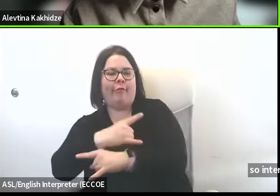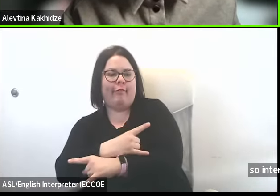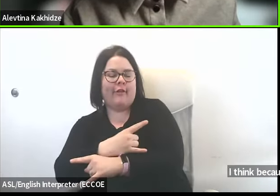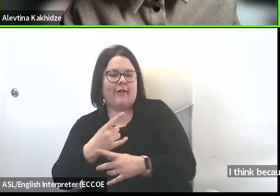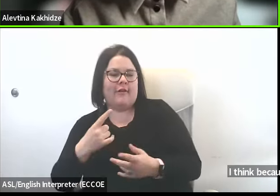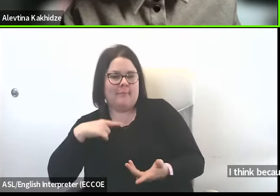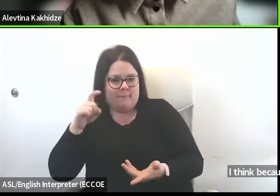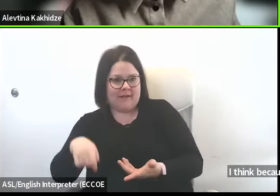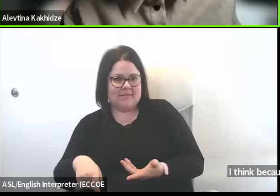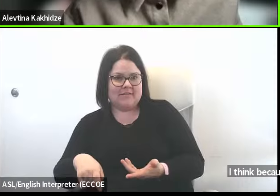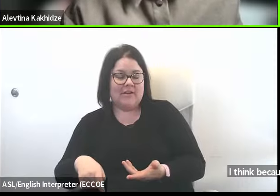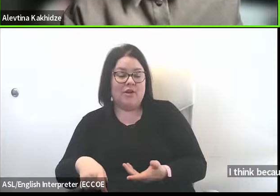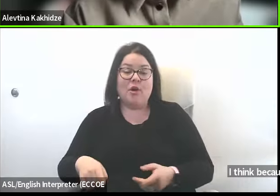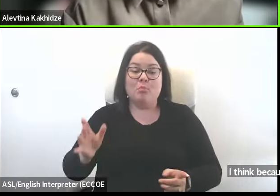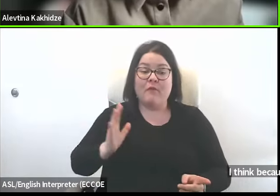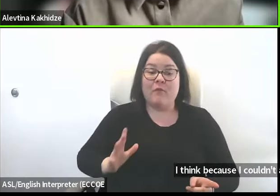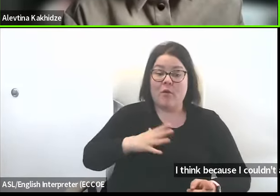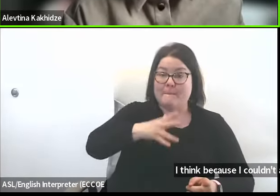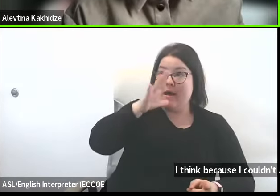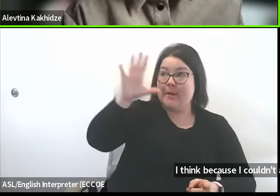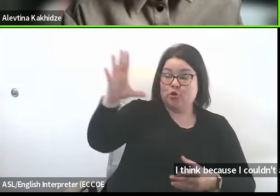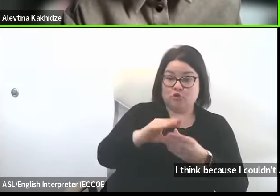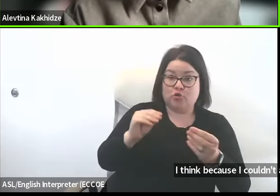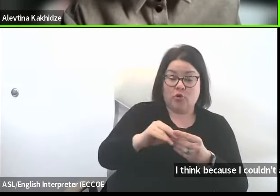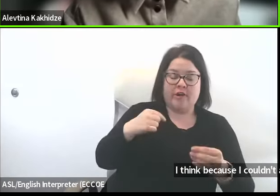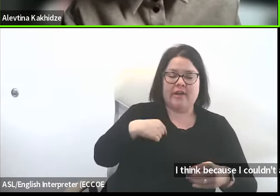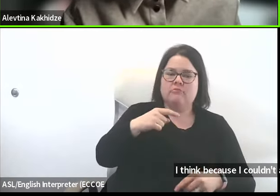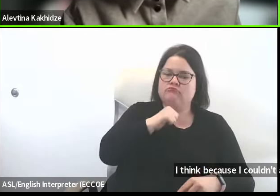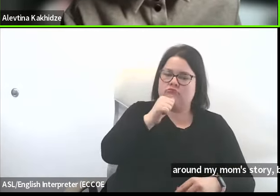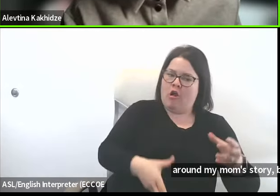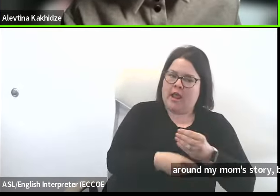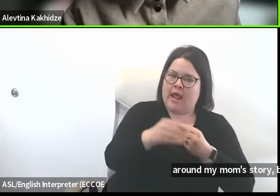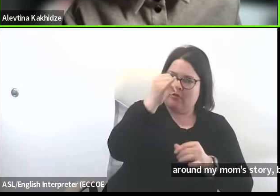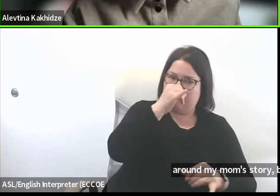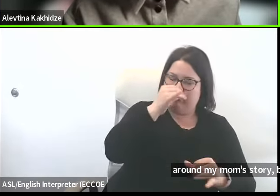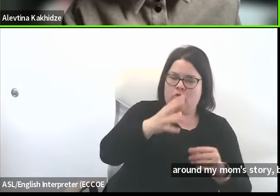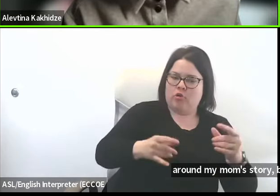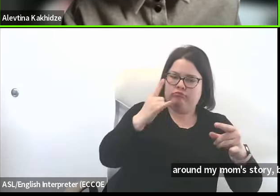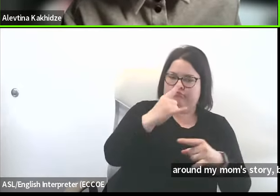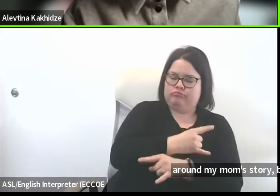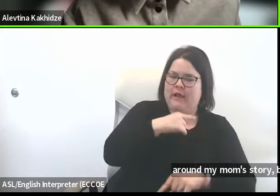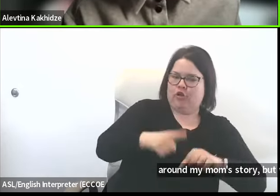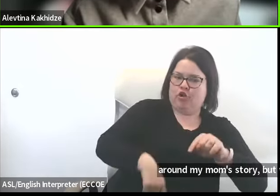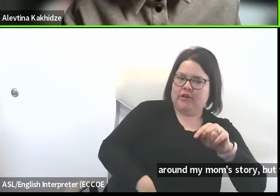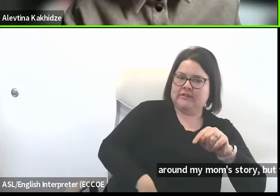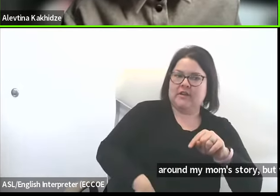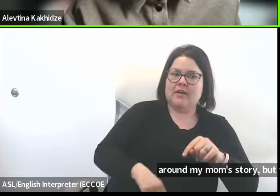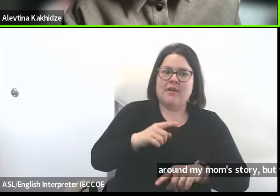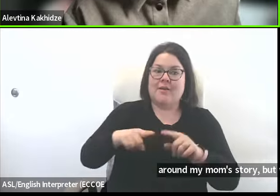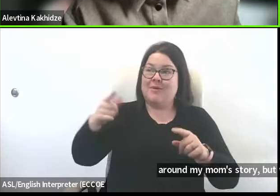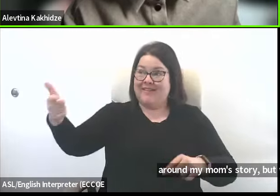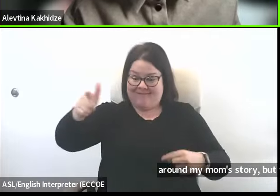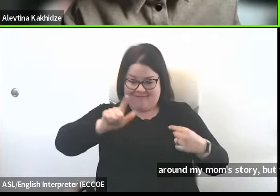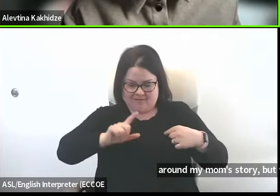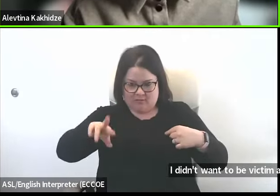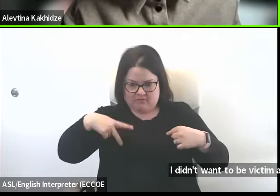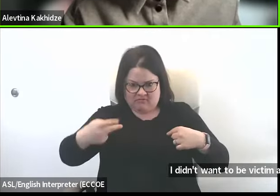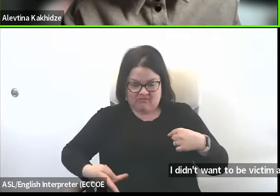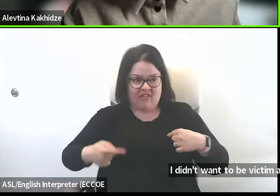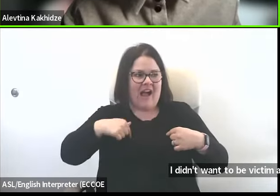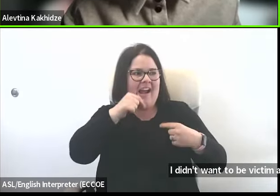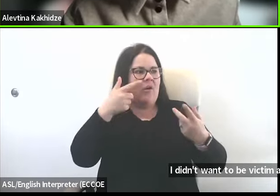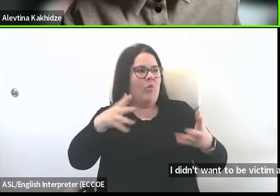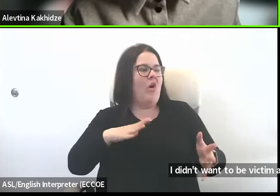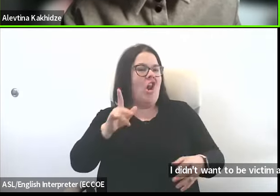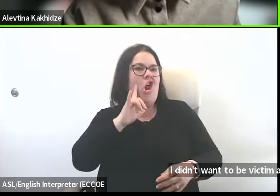humor around my mom's story, but when I appeared in her shoes, I didn't want to be a victim, and I started to produce all this kind of